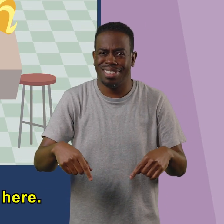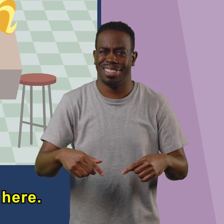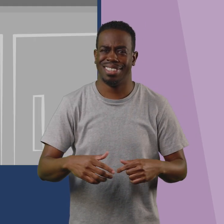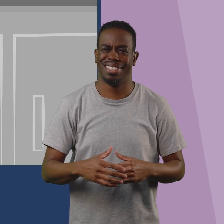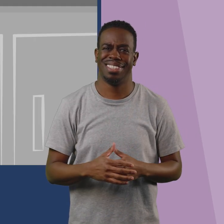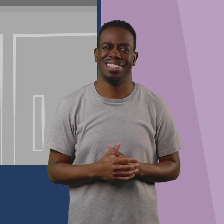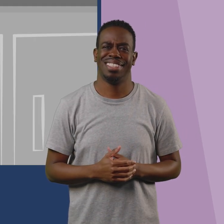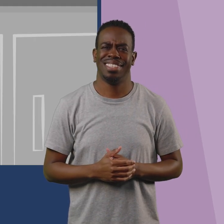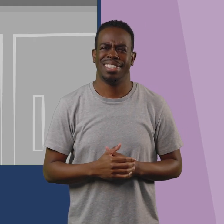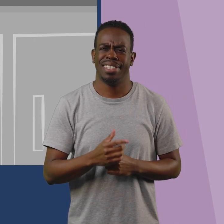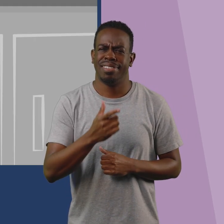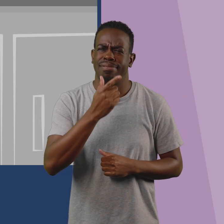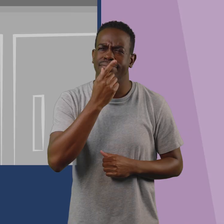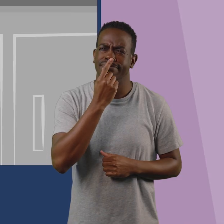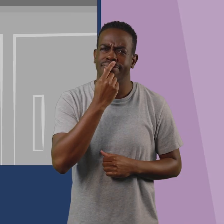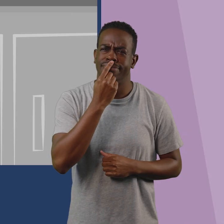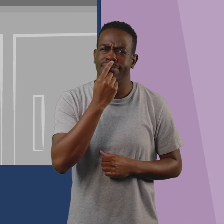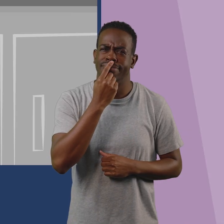here.